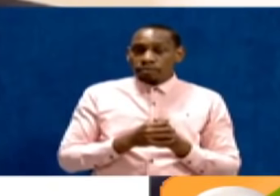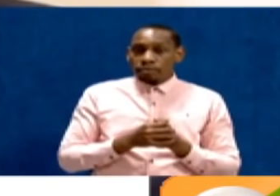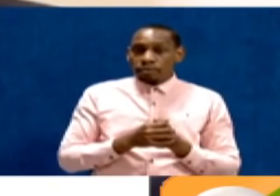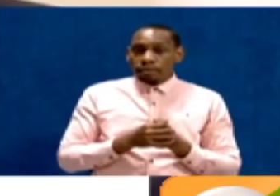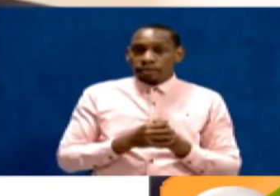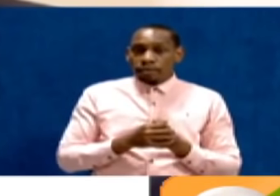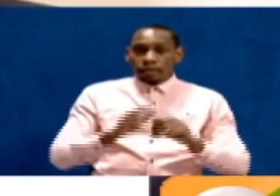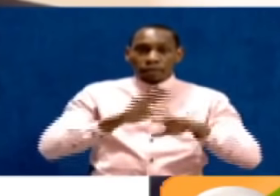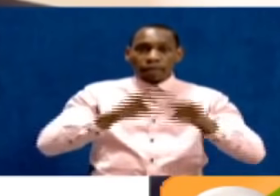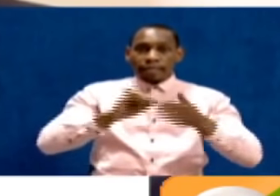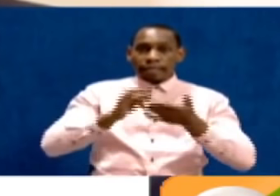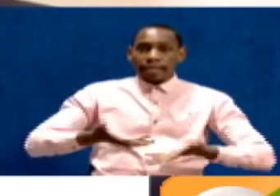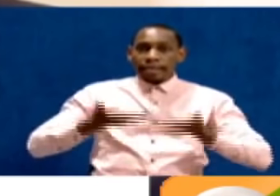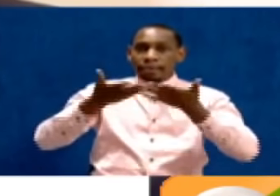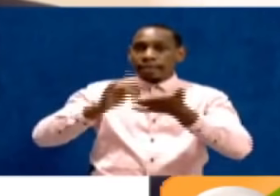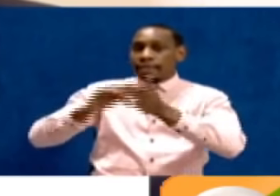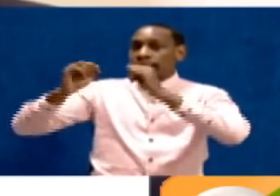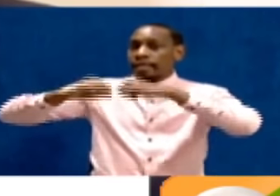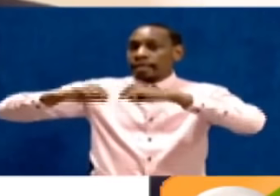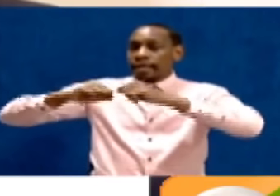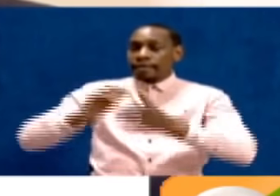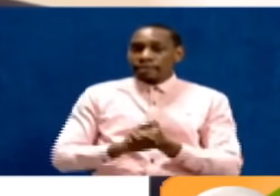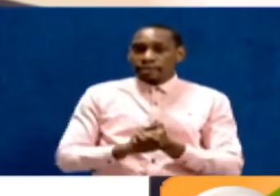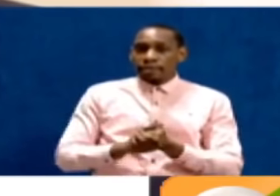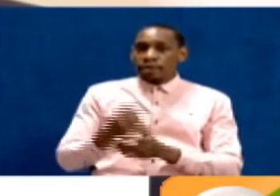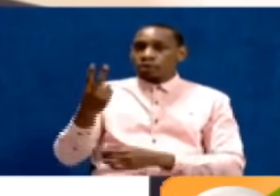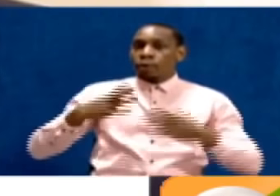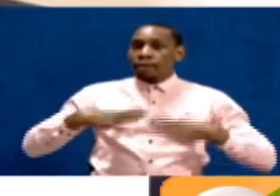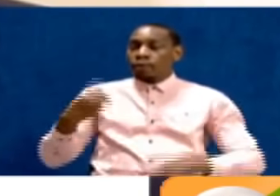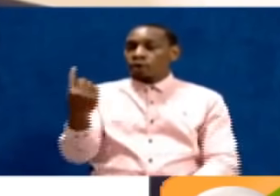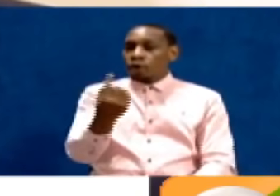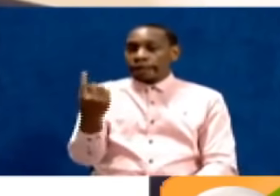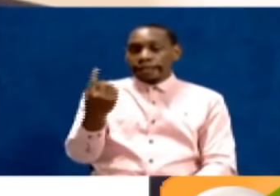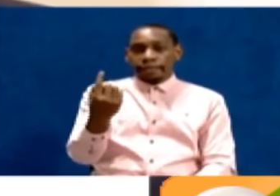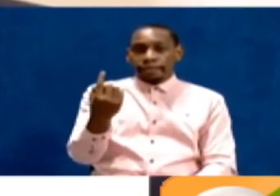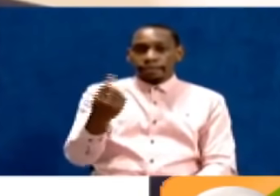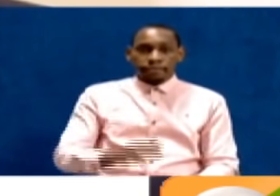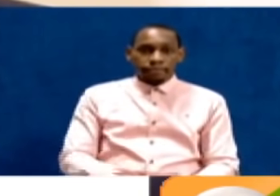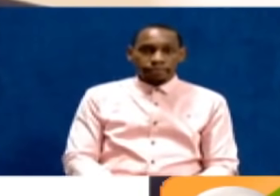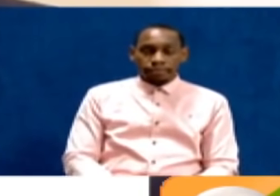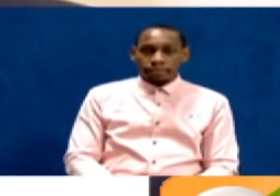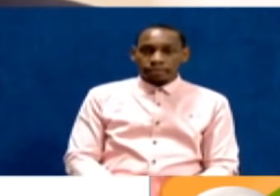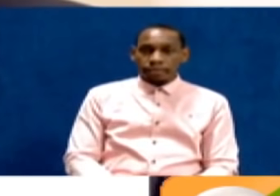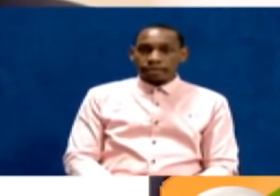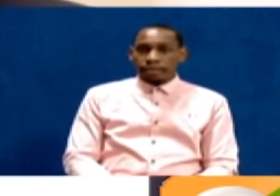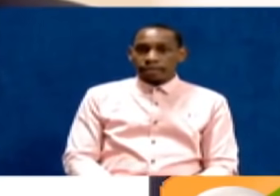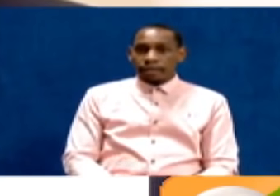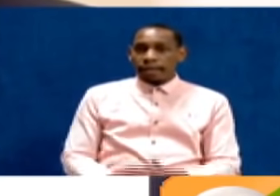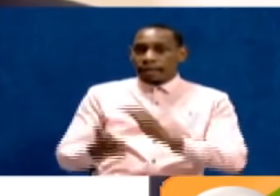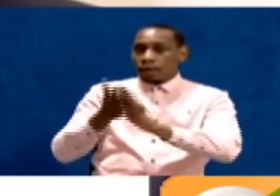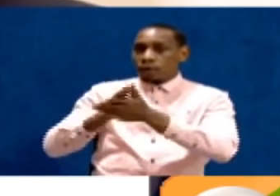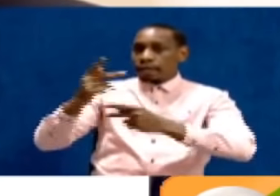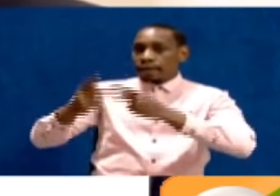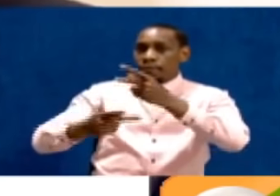unfortunately, it was being presented as if it is an agreement or an arrangement of just two people. So it lacked that